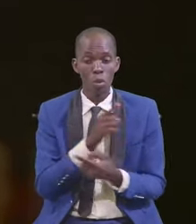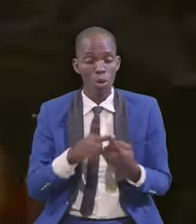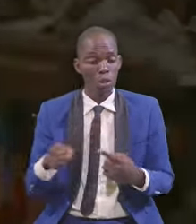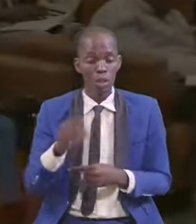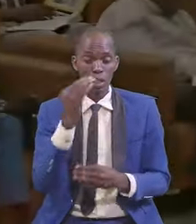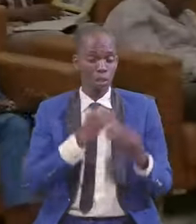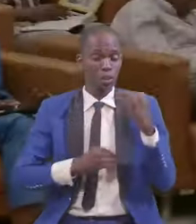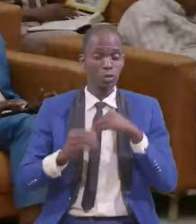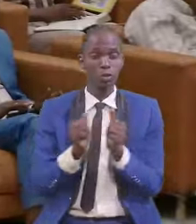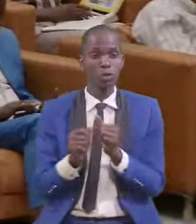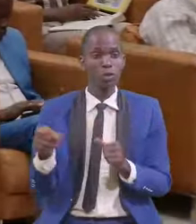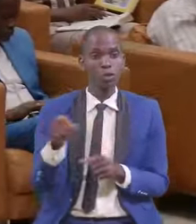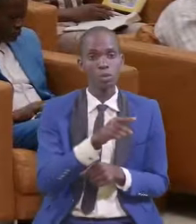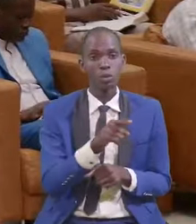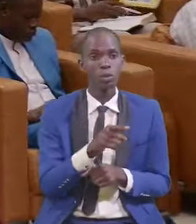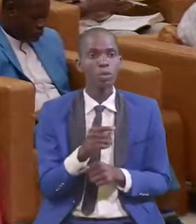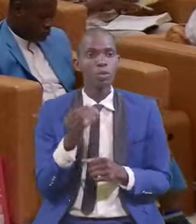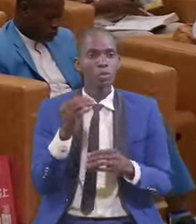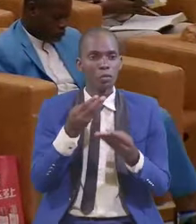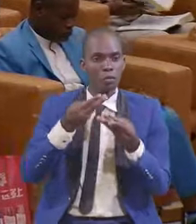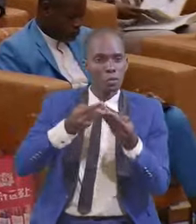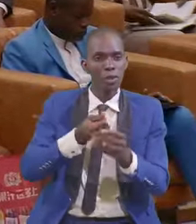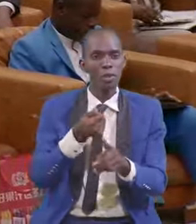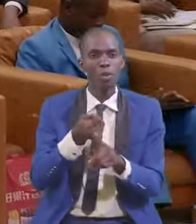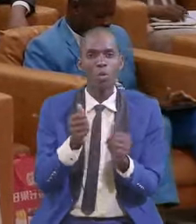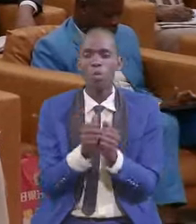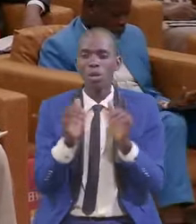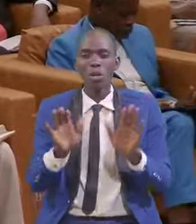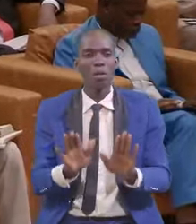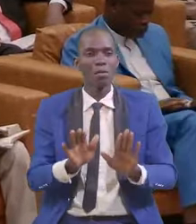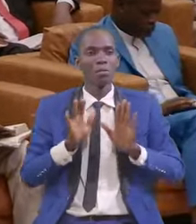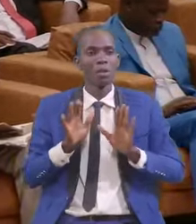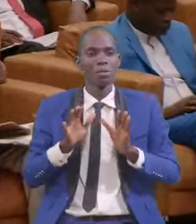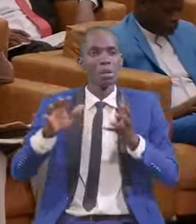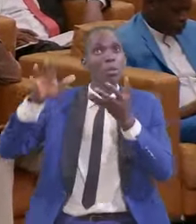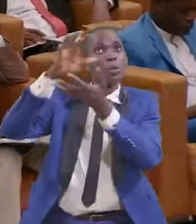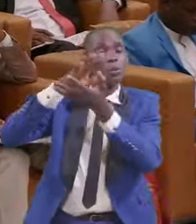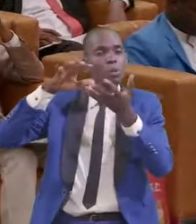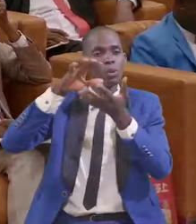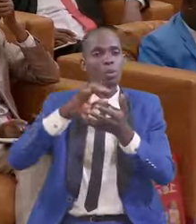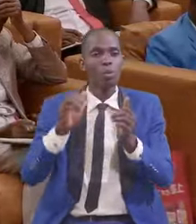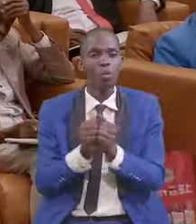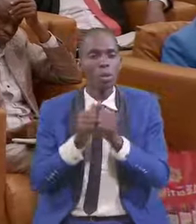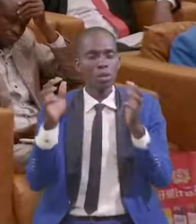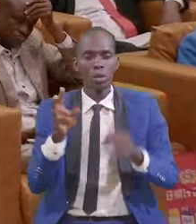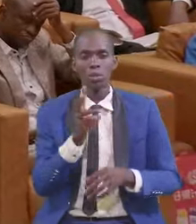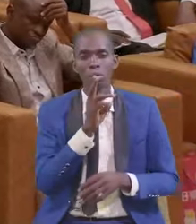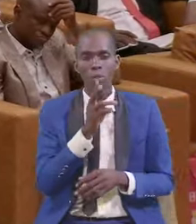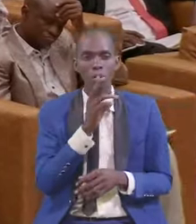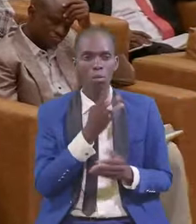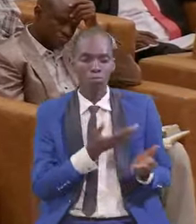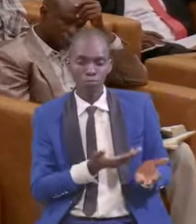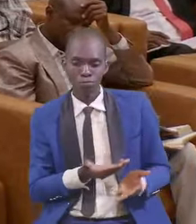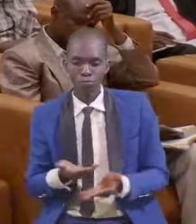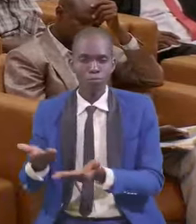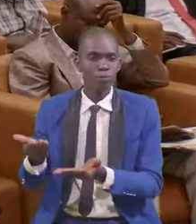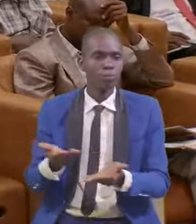feeding themselves without fear clouds they are without water carried